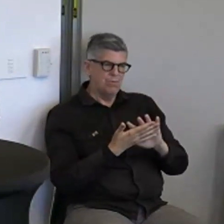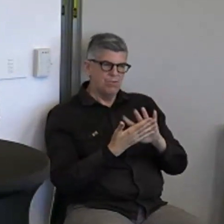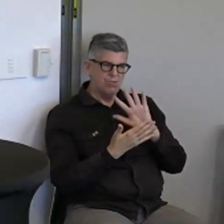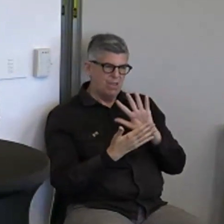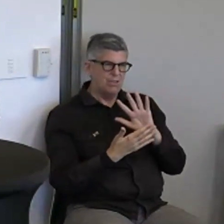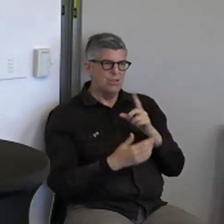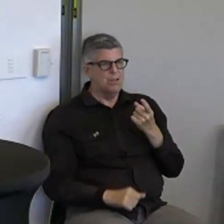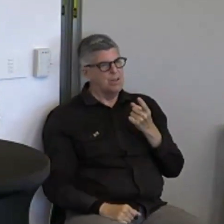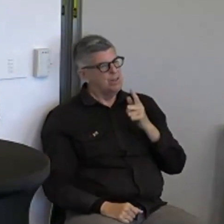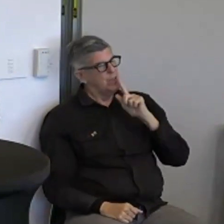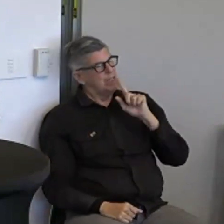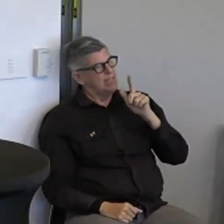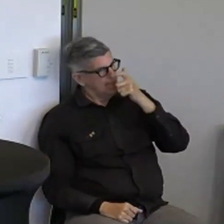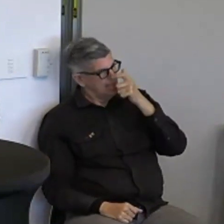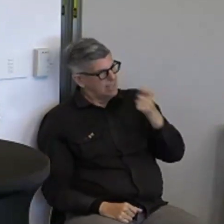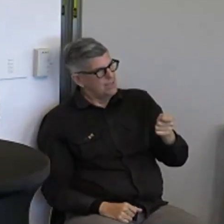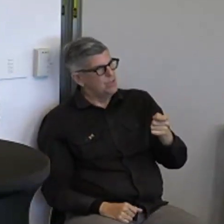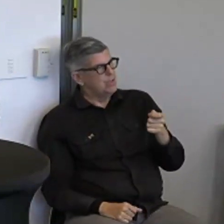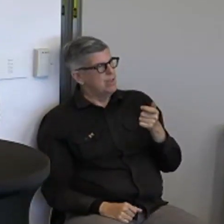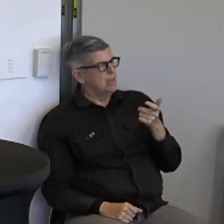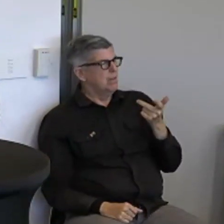interesting